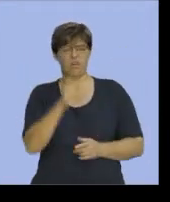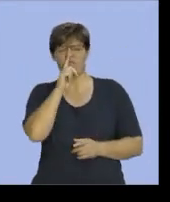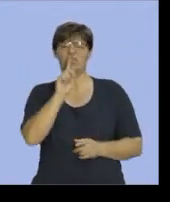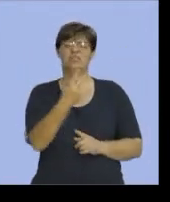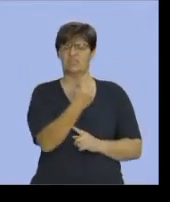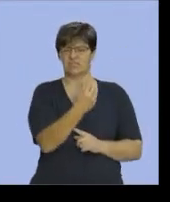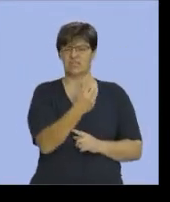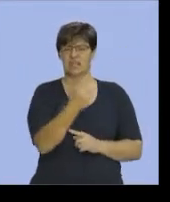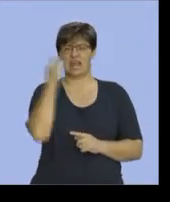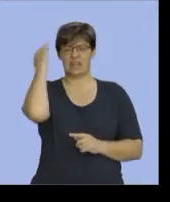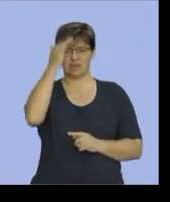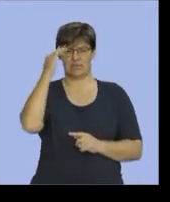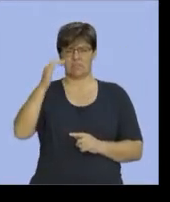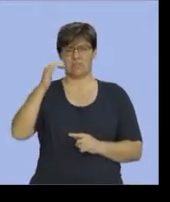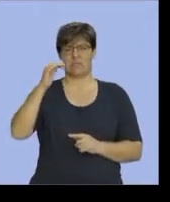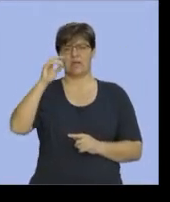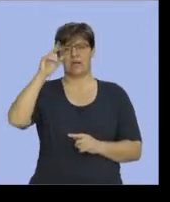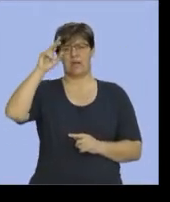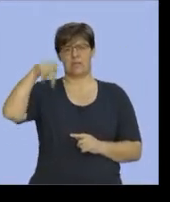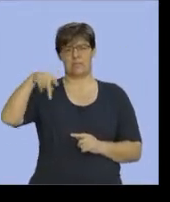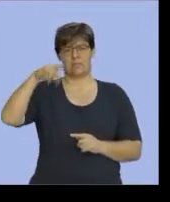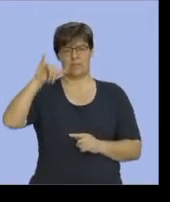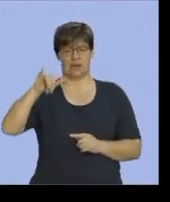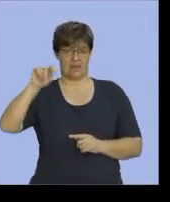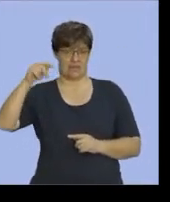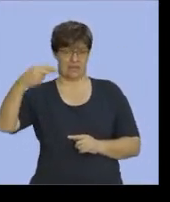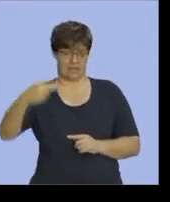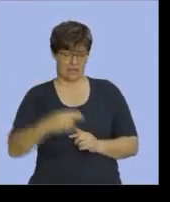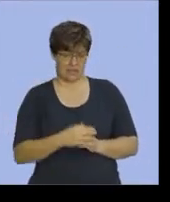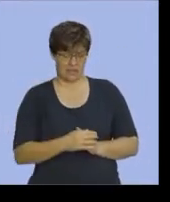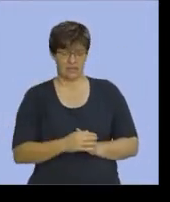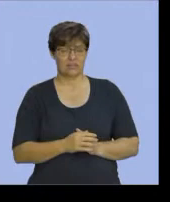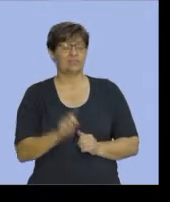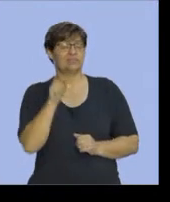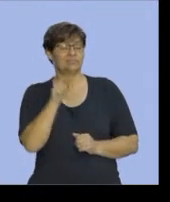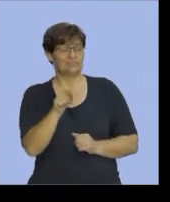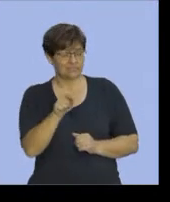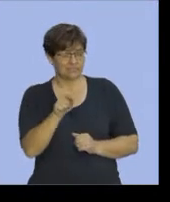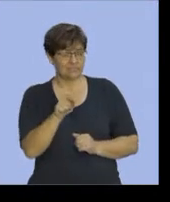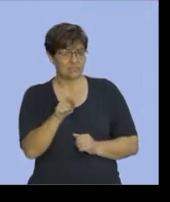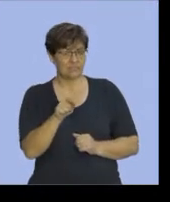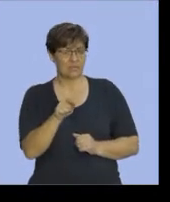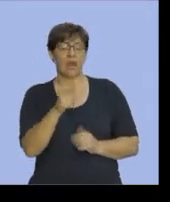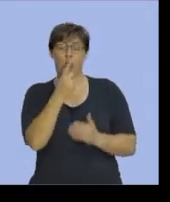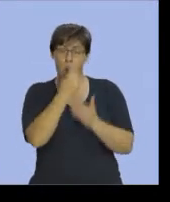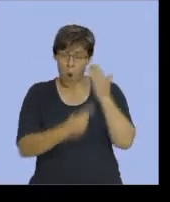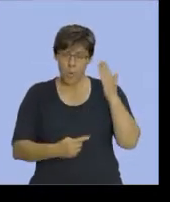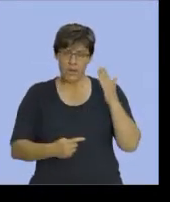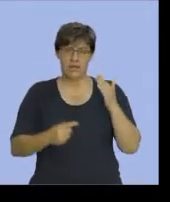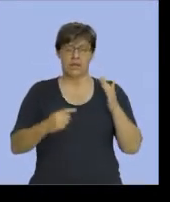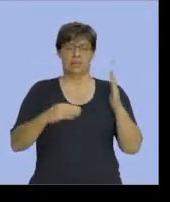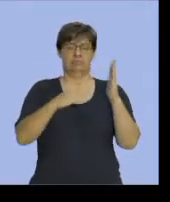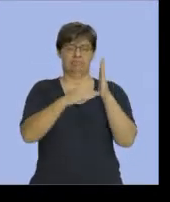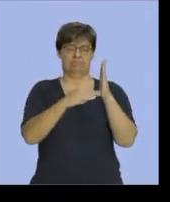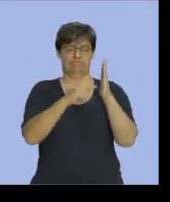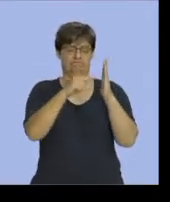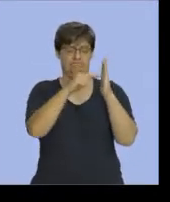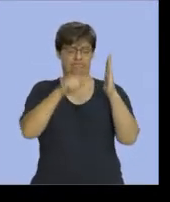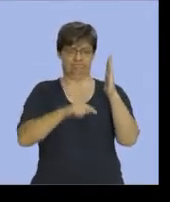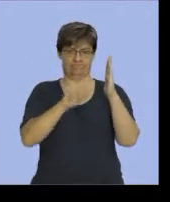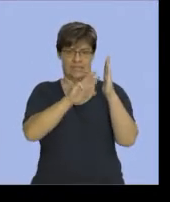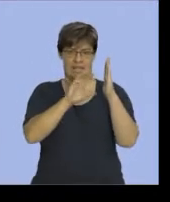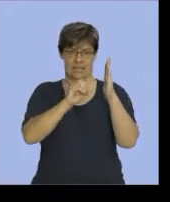of Pythagoras. Remember that this is only applicable to right-angled triangles, not any